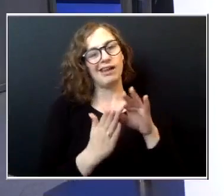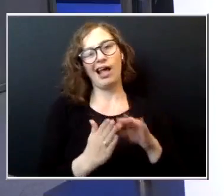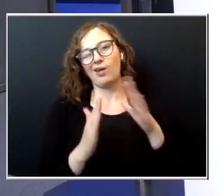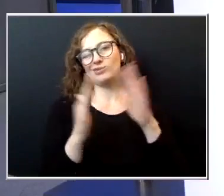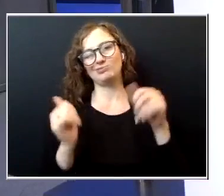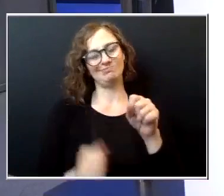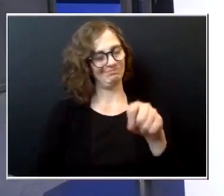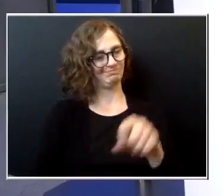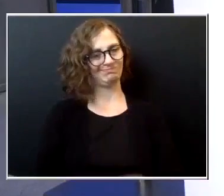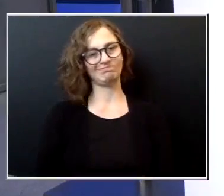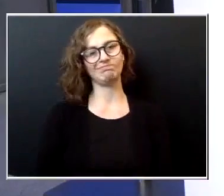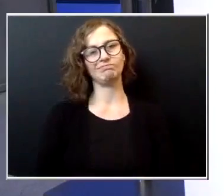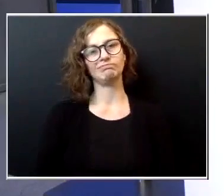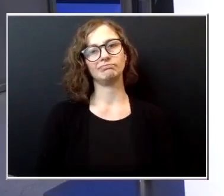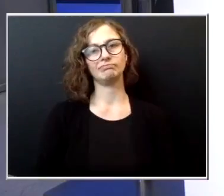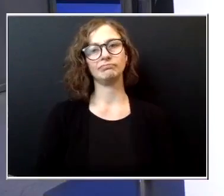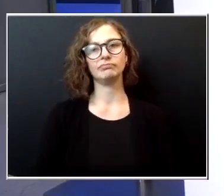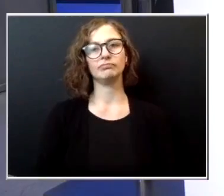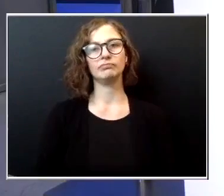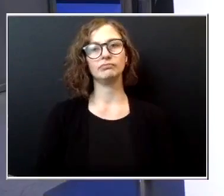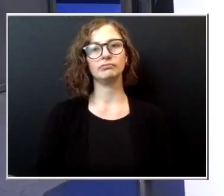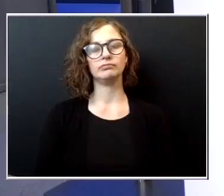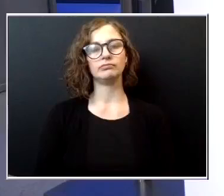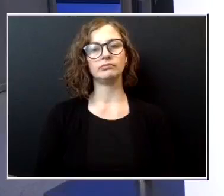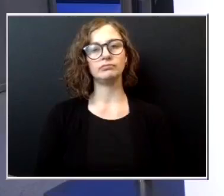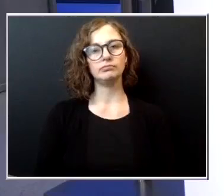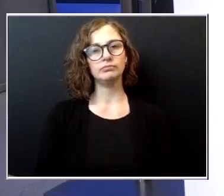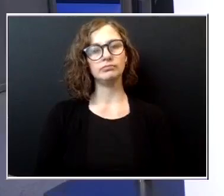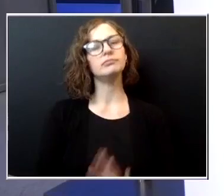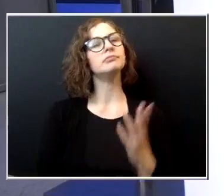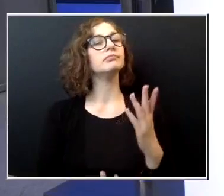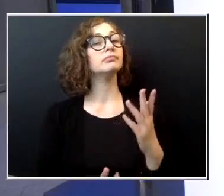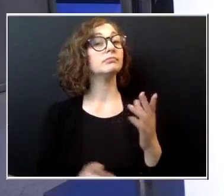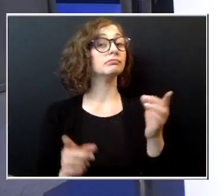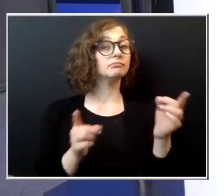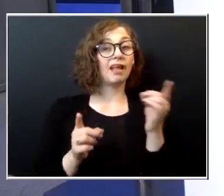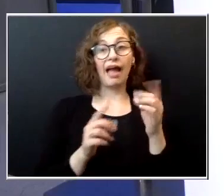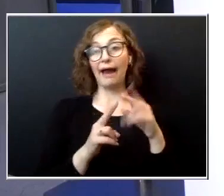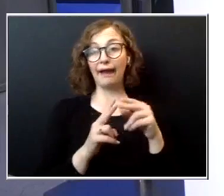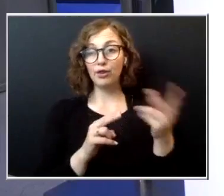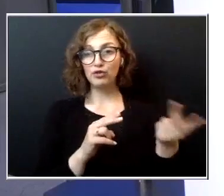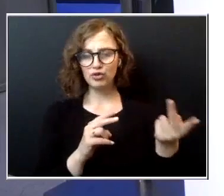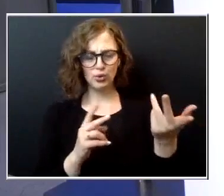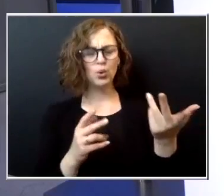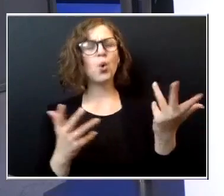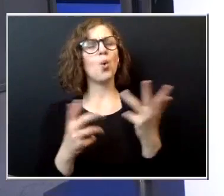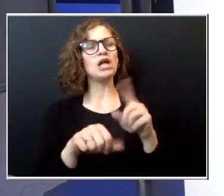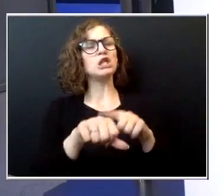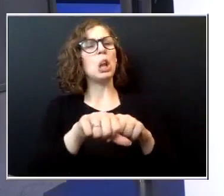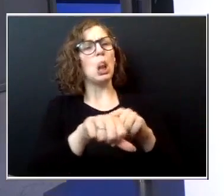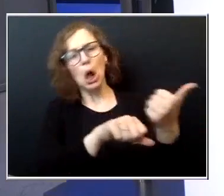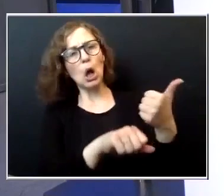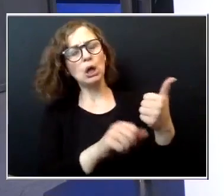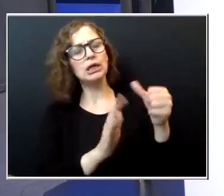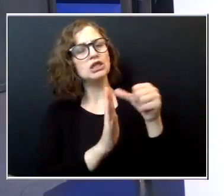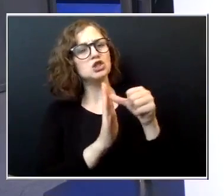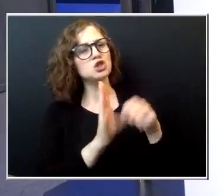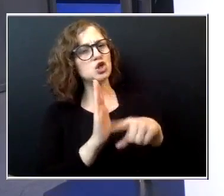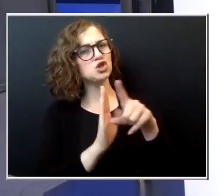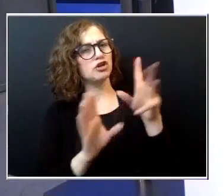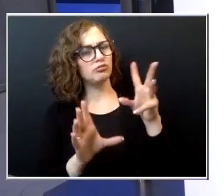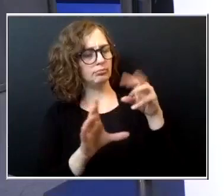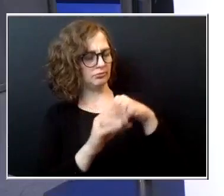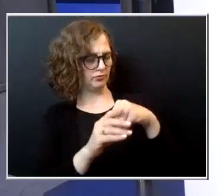longest surgery Lori or Teal has been a part of? Can you think of that one? Oh gosh, it